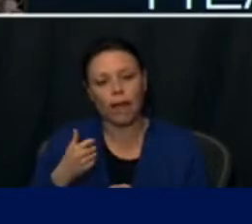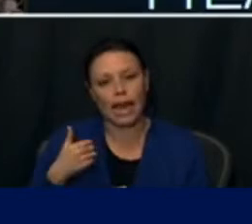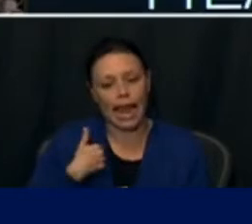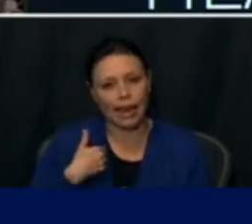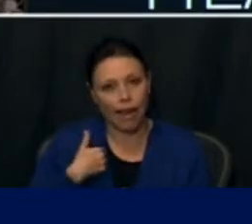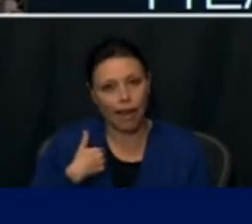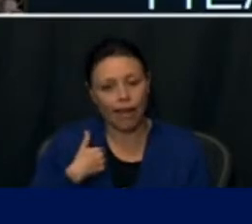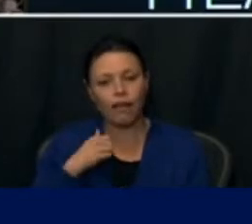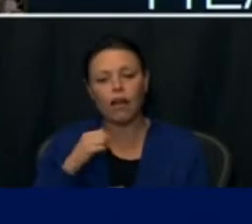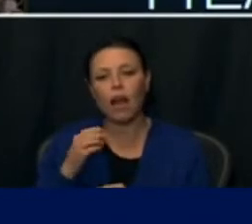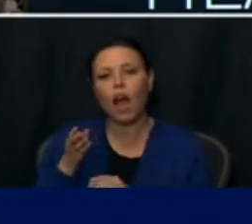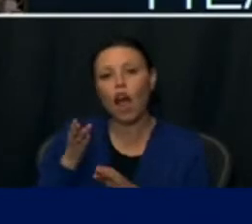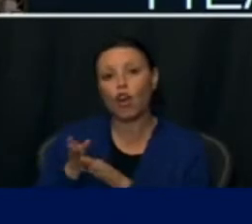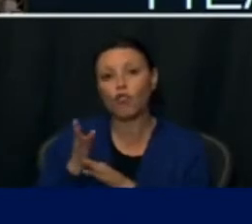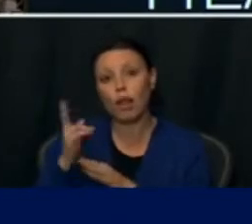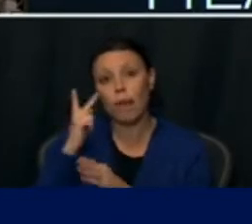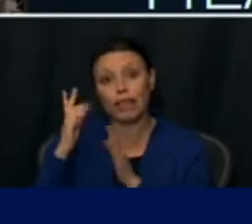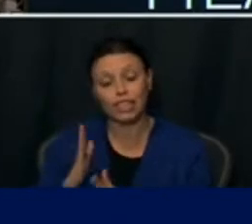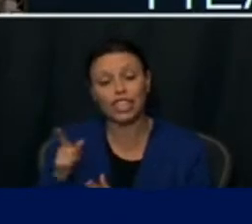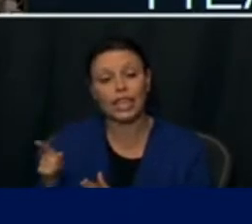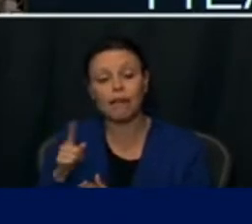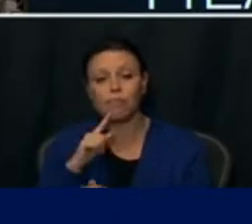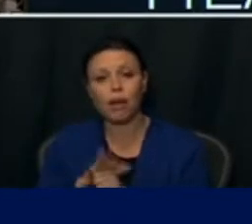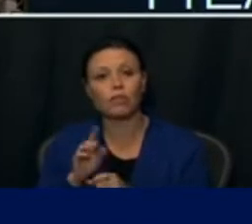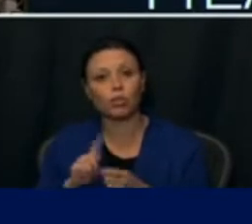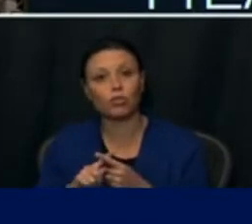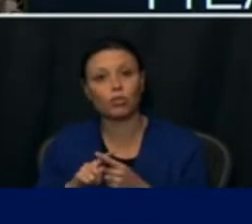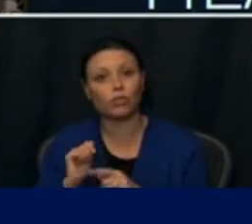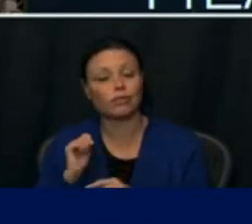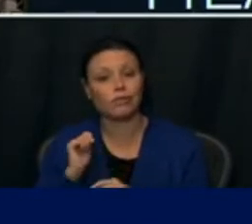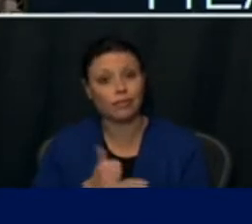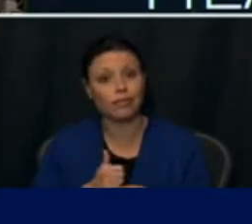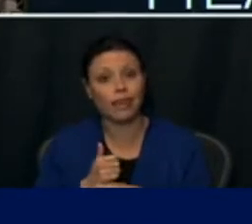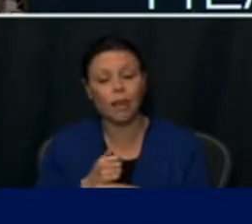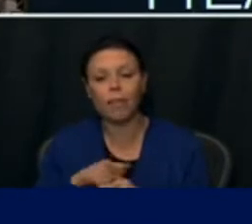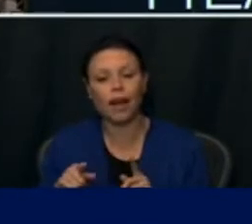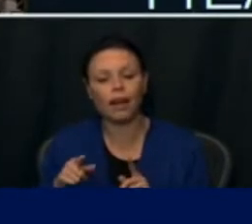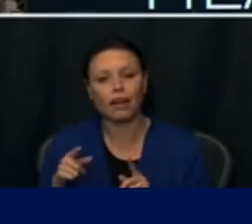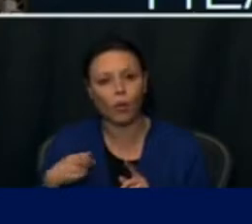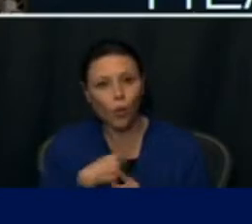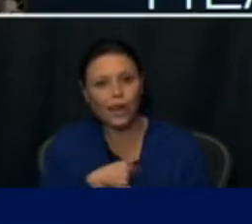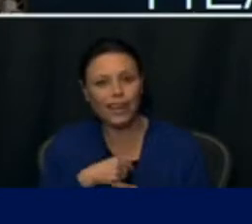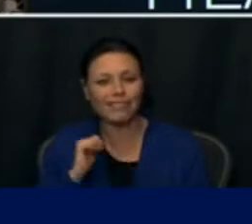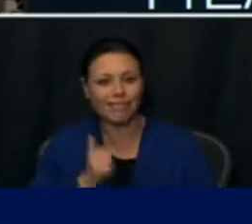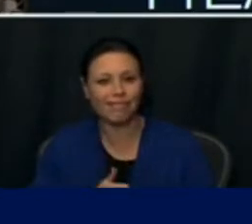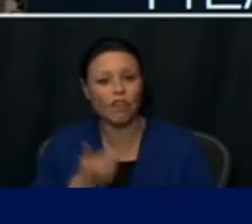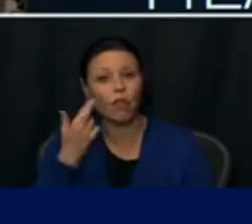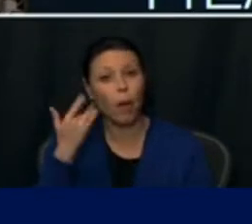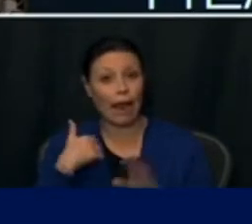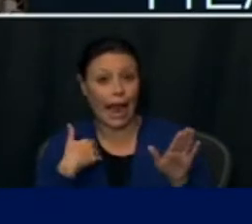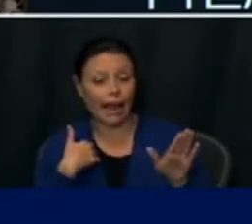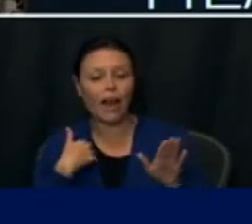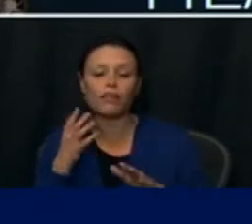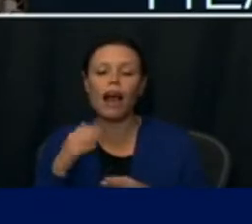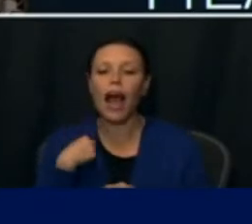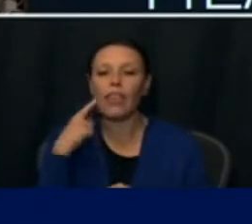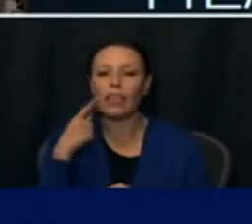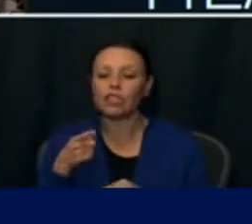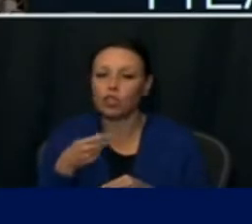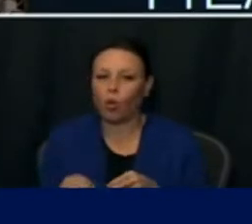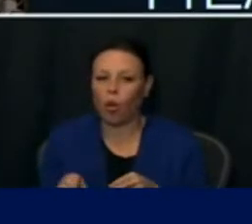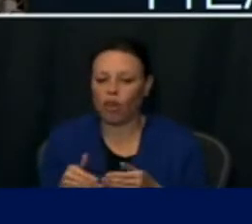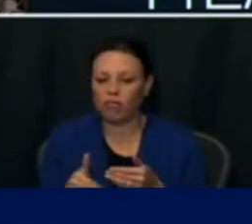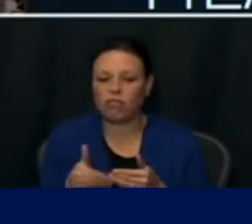career politicians have promised to Institute this reform for decades and we got it done the reason Canada and this is going to be I think just a